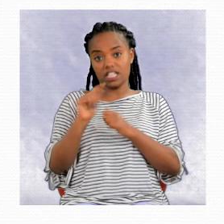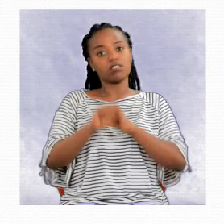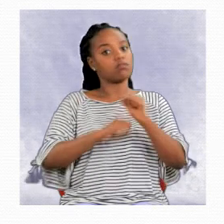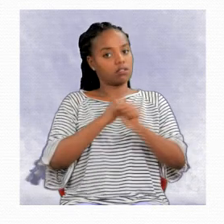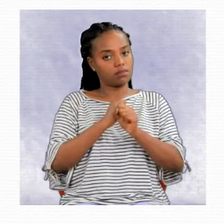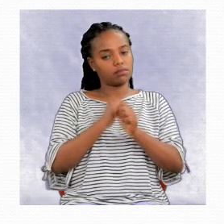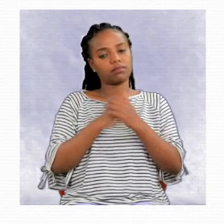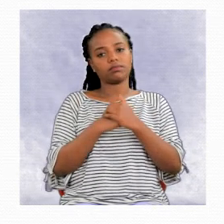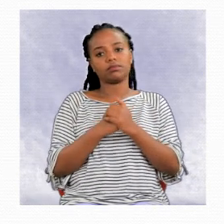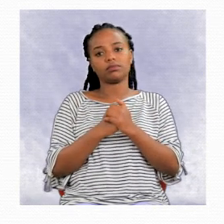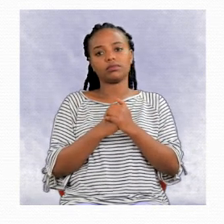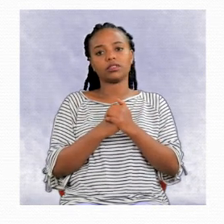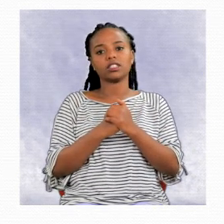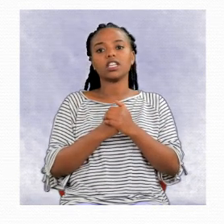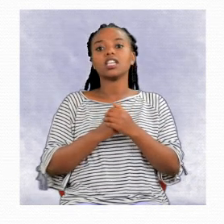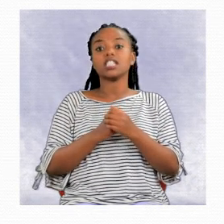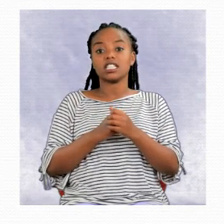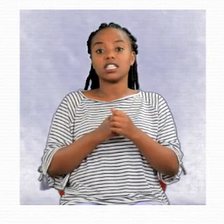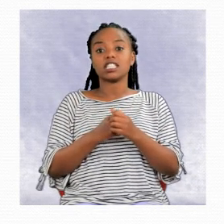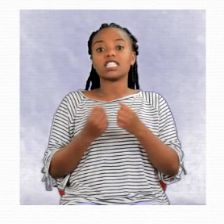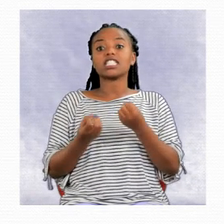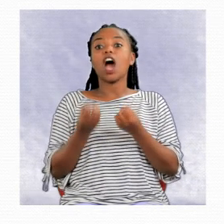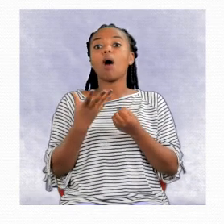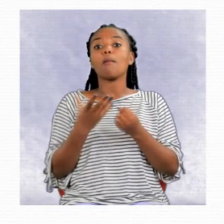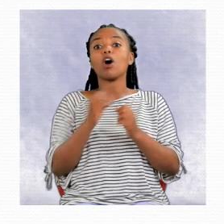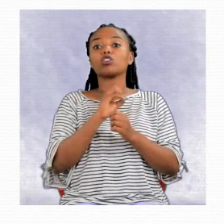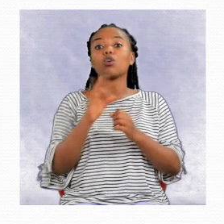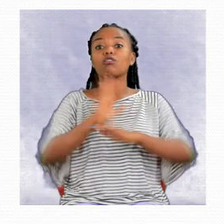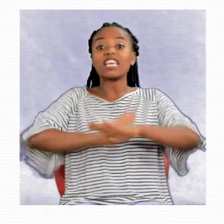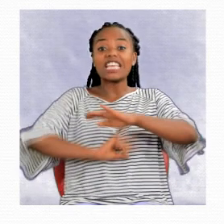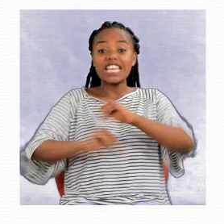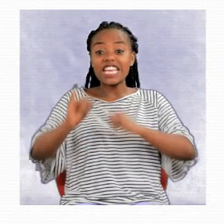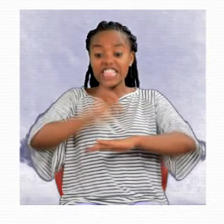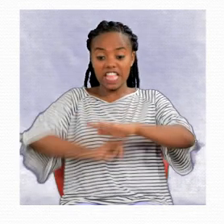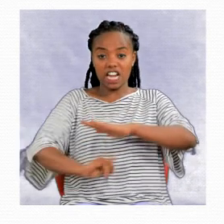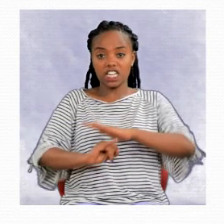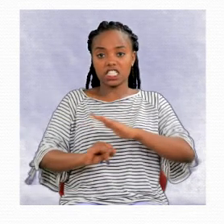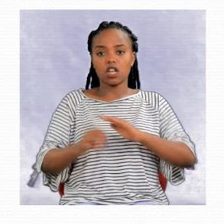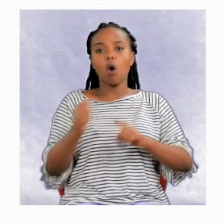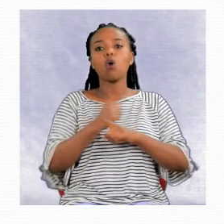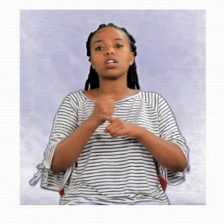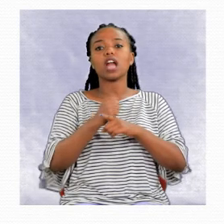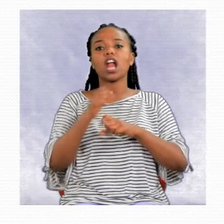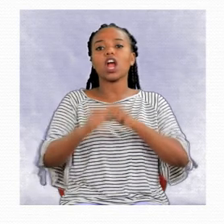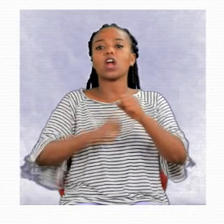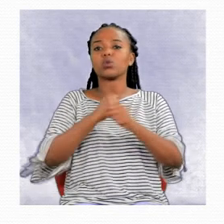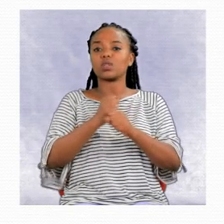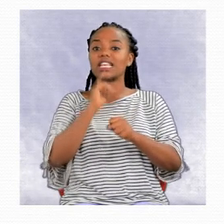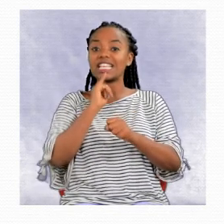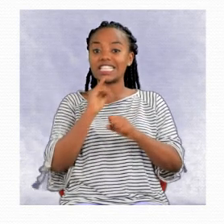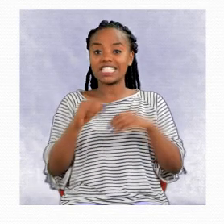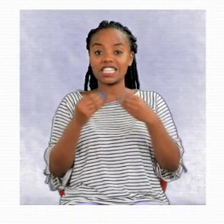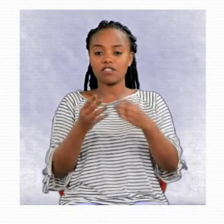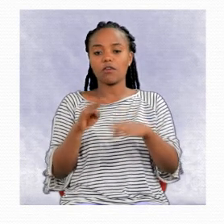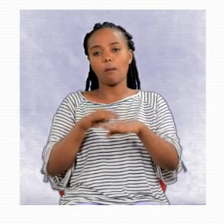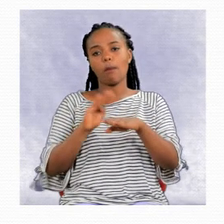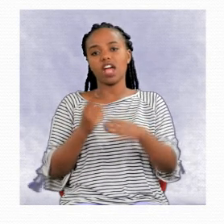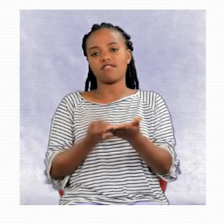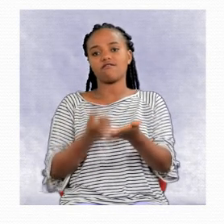And the amount of interest of this ordinary annuity is given by this